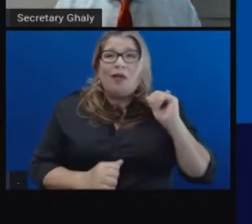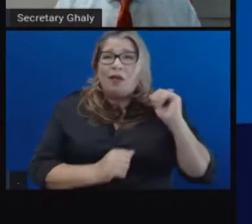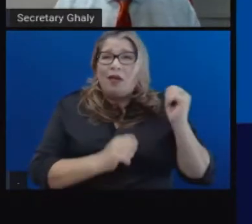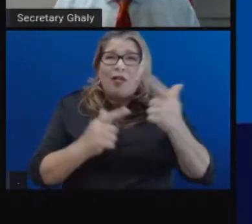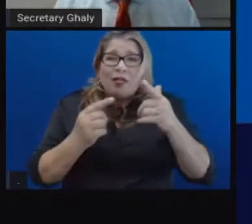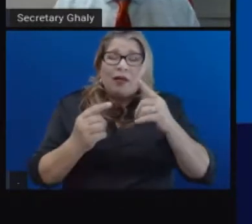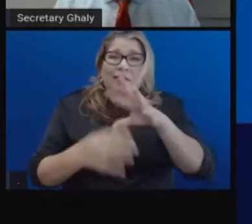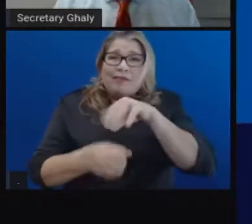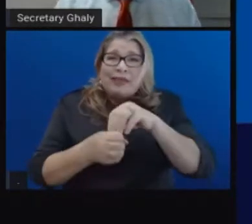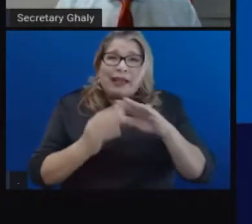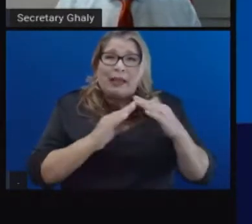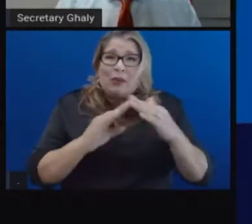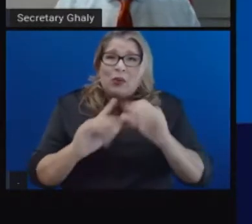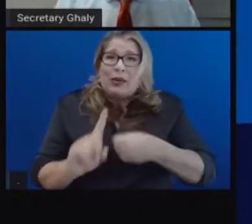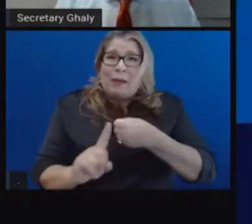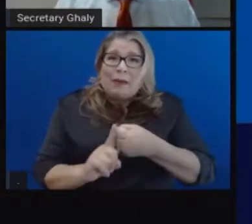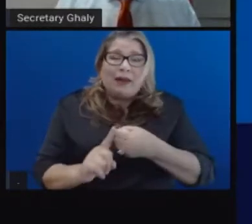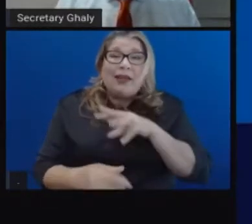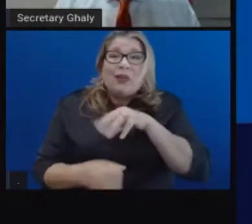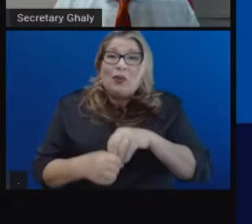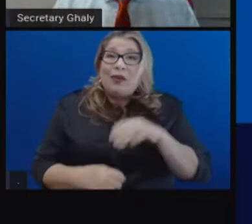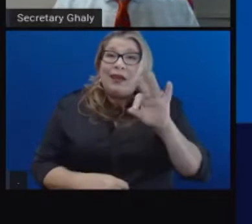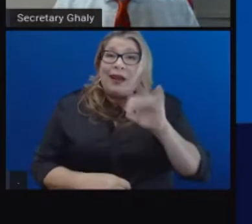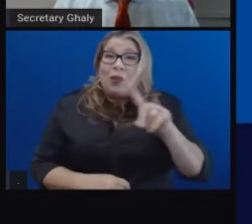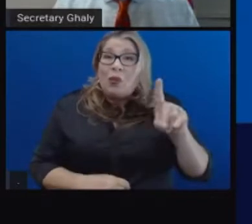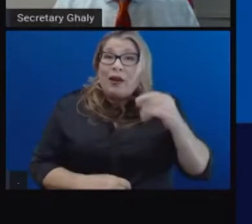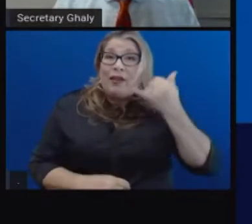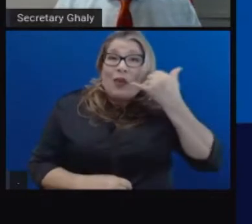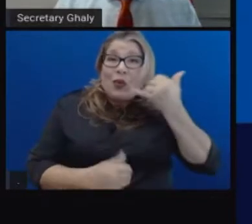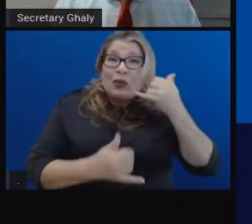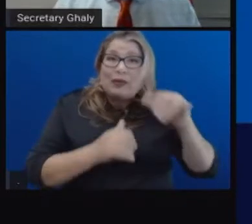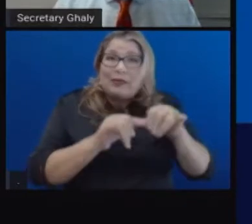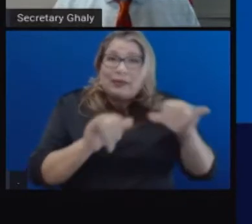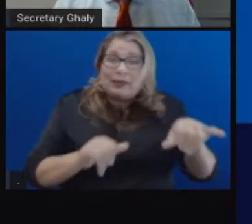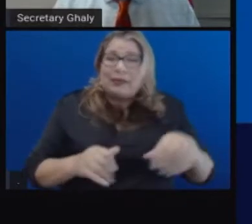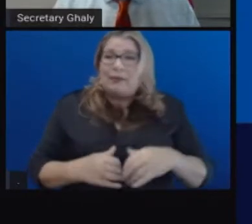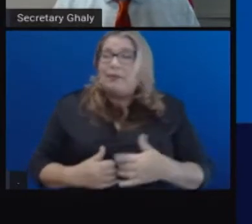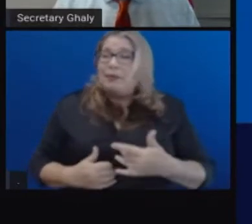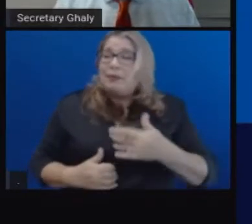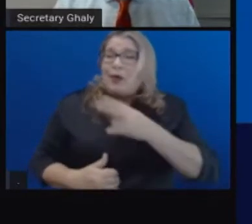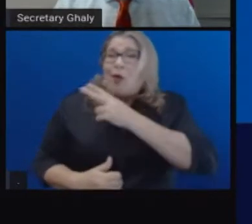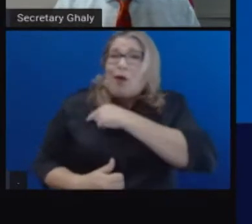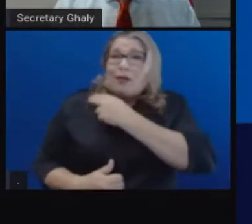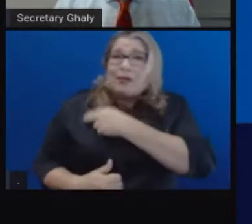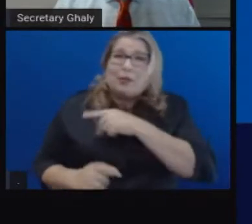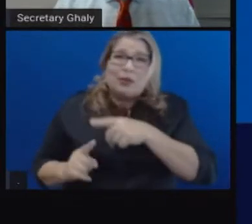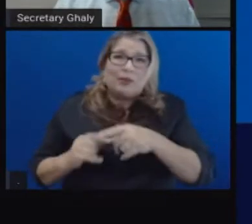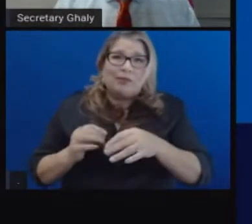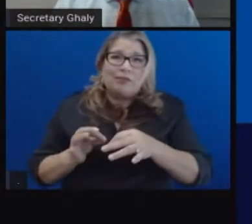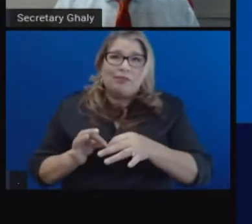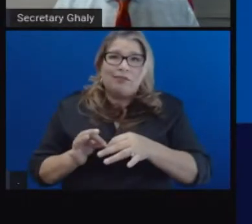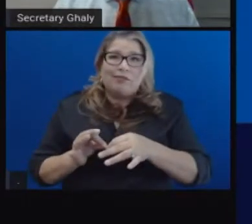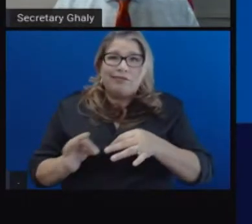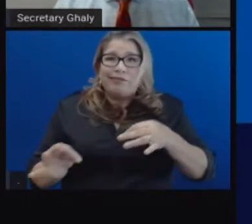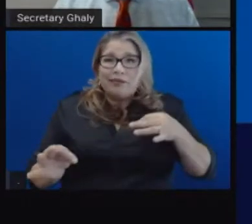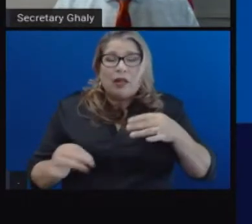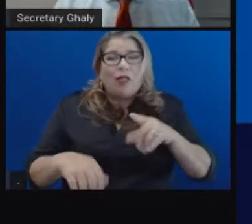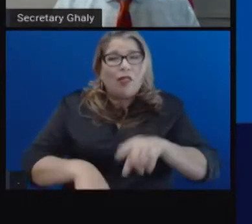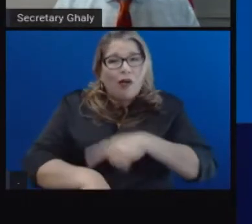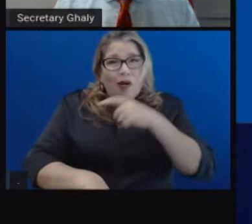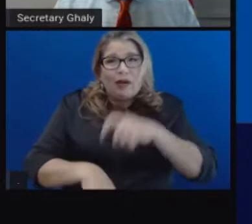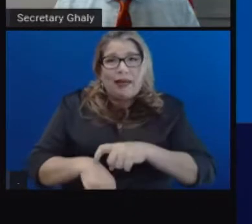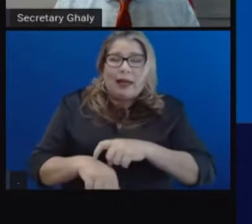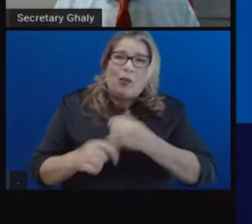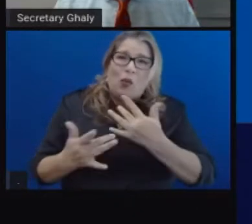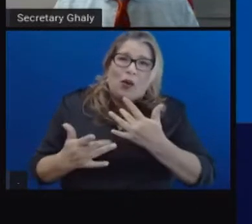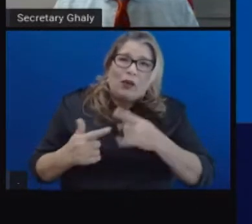ambulances, hospitals with extremely long waits, and other issues for other conditions, not just COVID, but